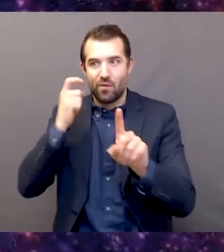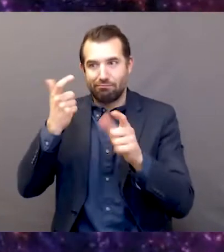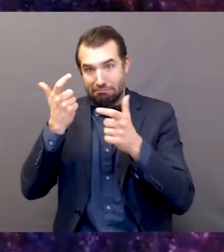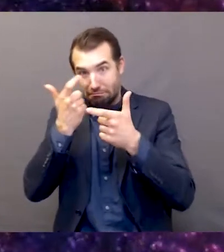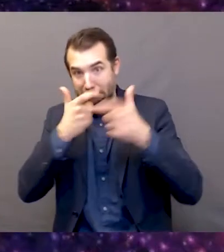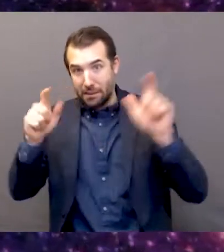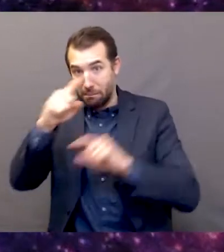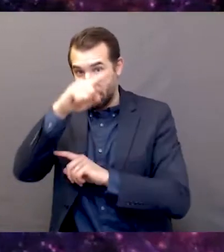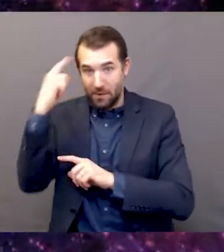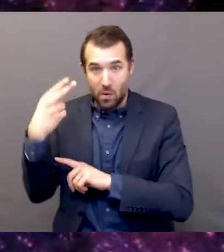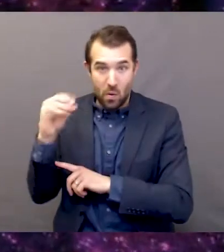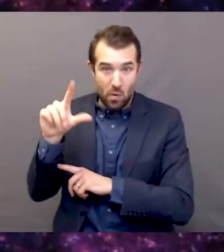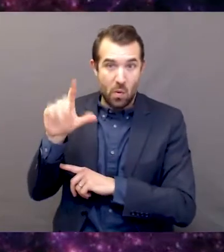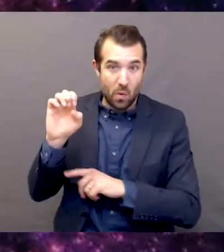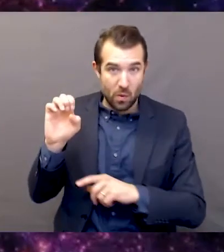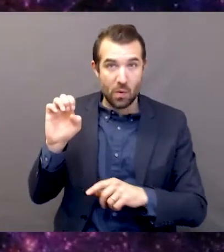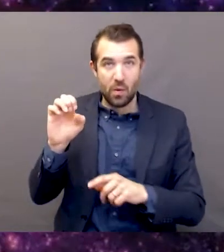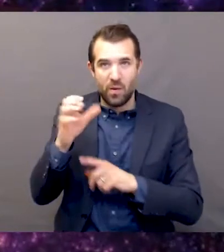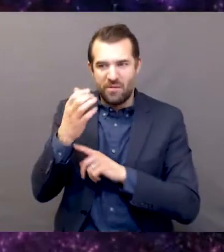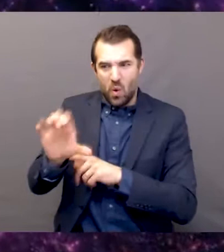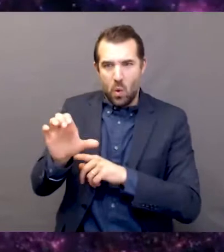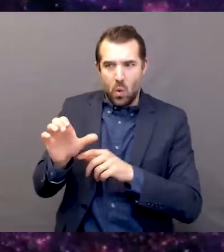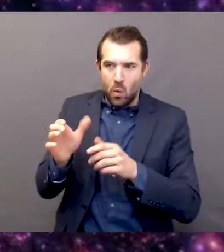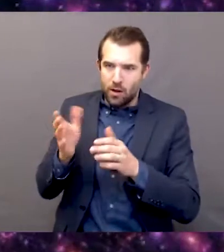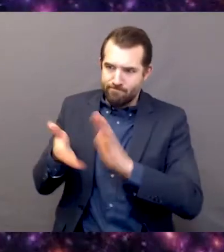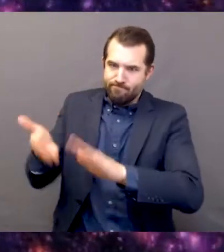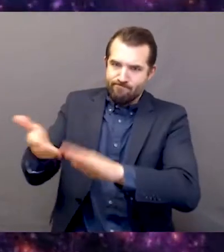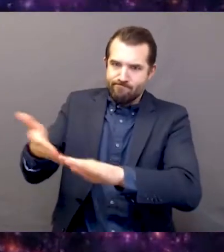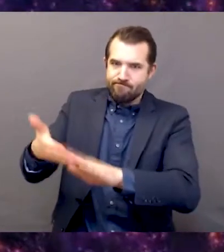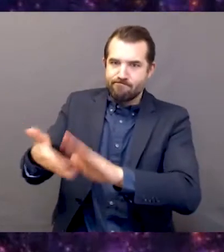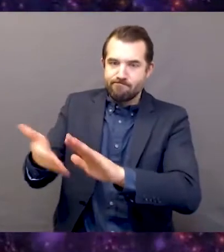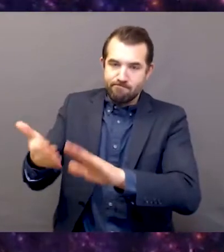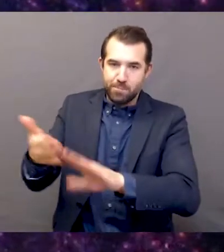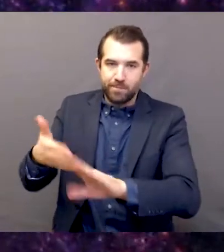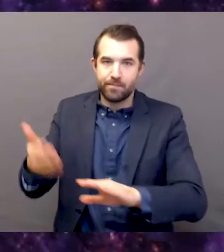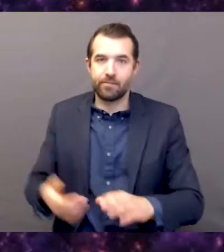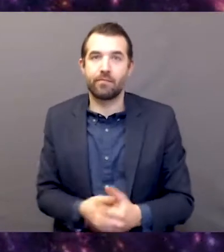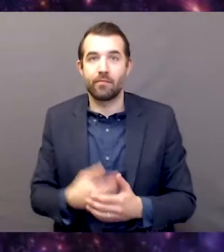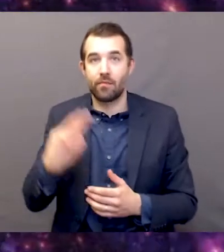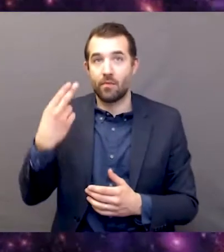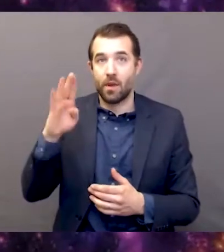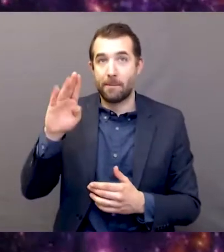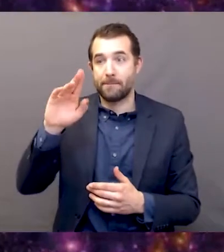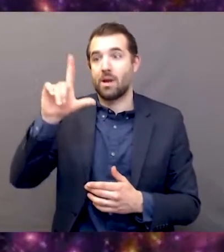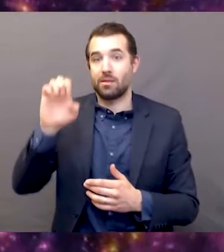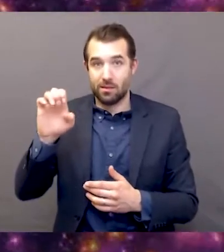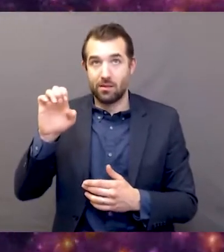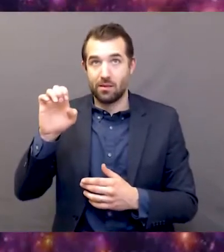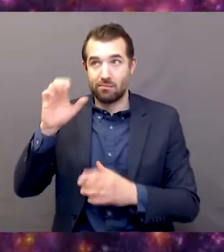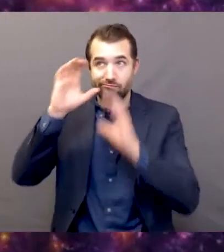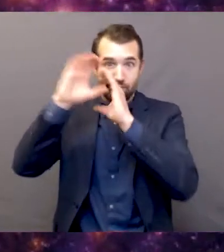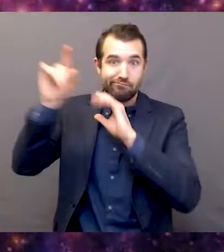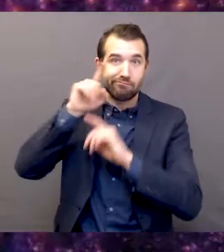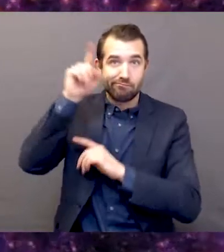jet at all different wavelengths. You see the radio jet here. You see the jet from the Hubble Space Telescope, and